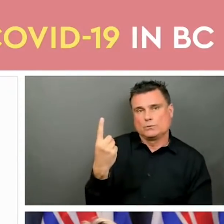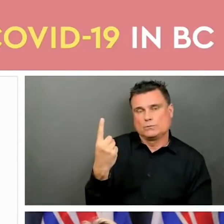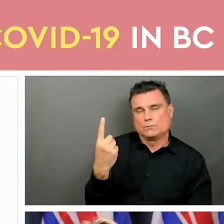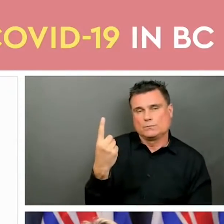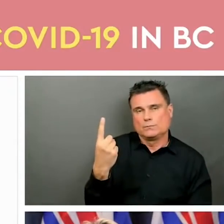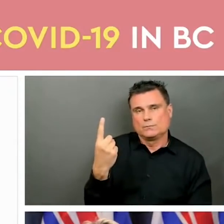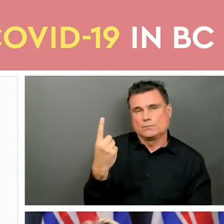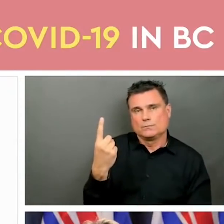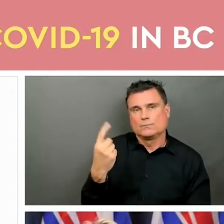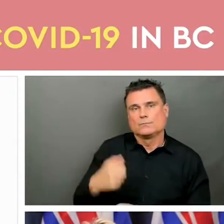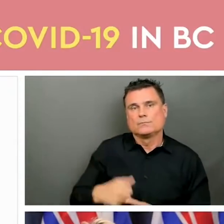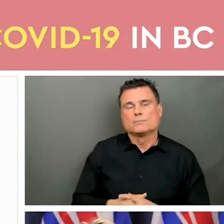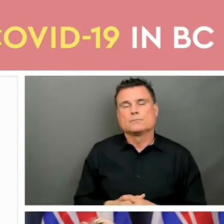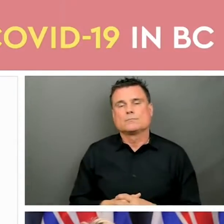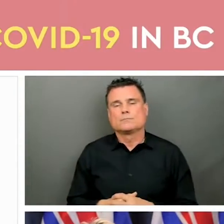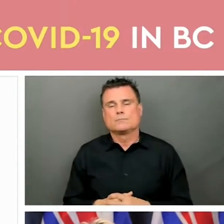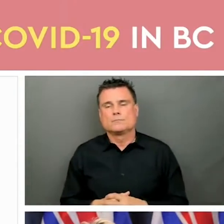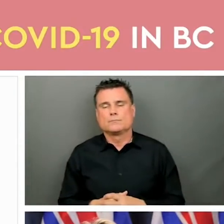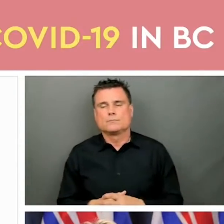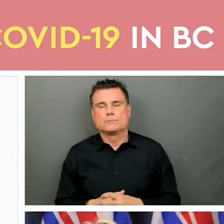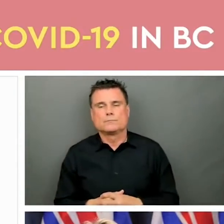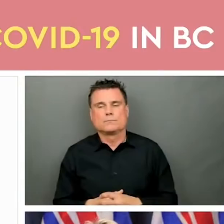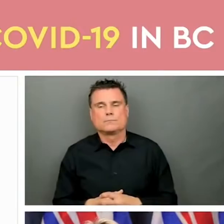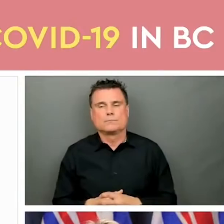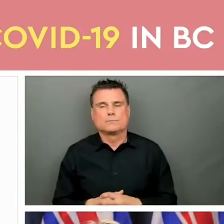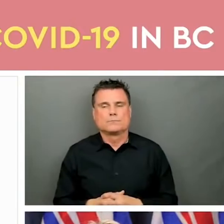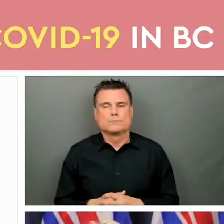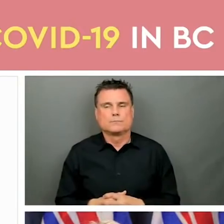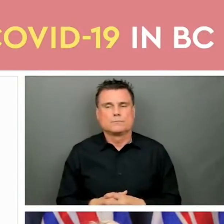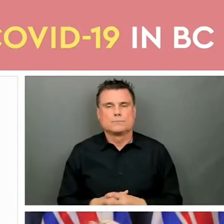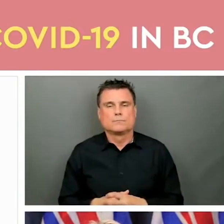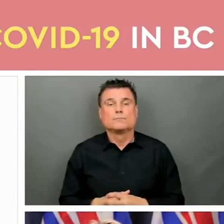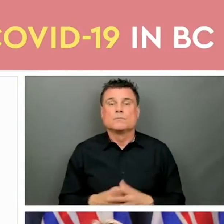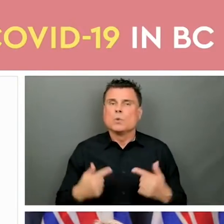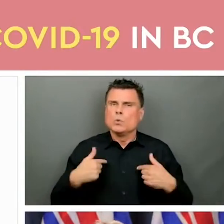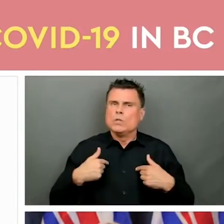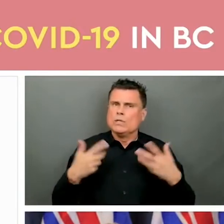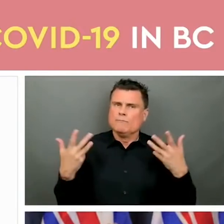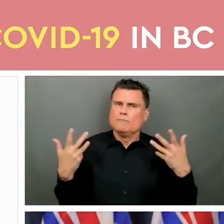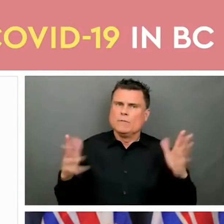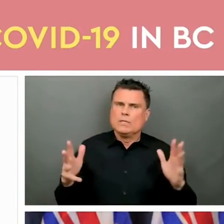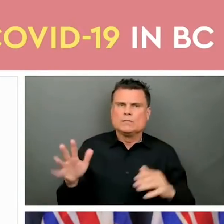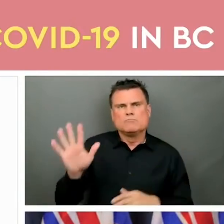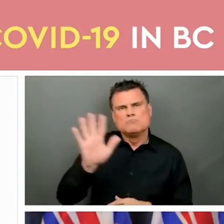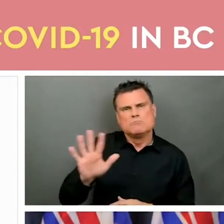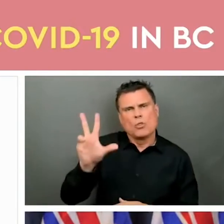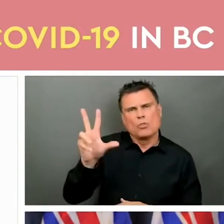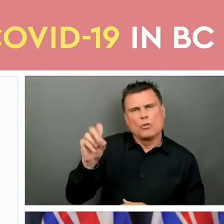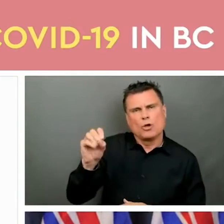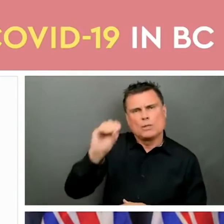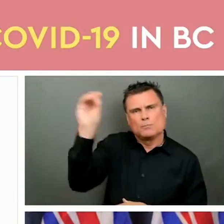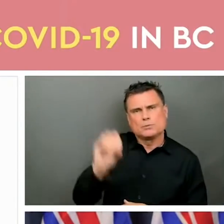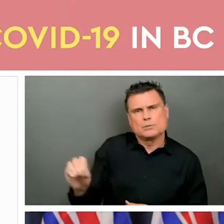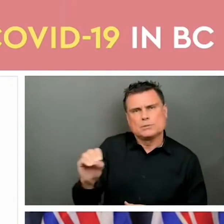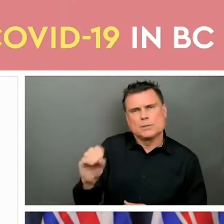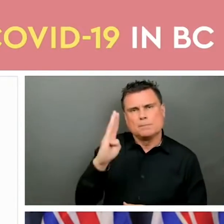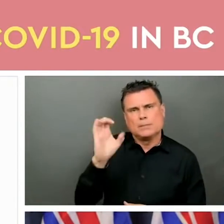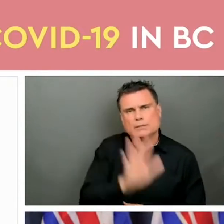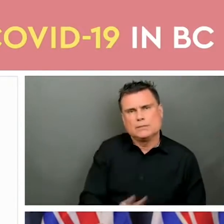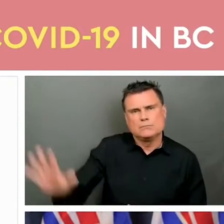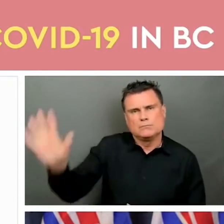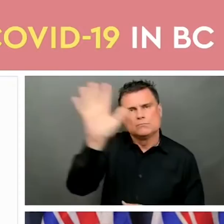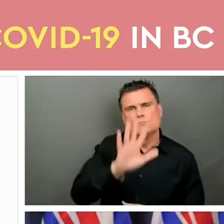by today, that's up to 30%. So we are on our way, but we are not there yet. The balance